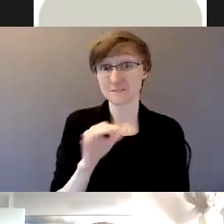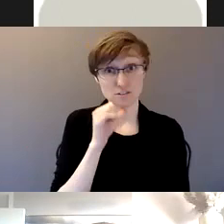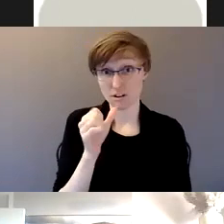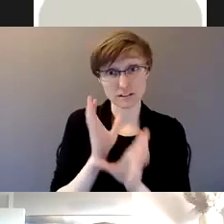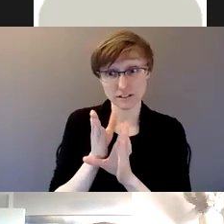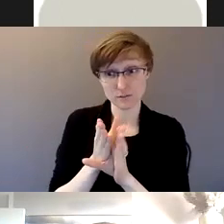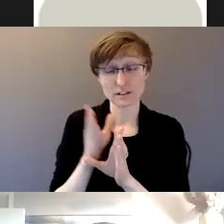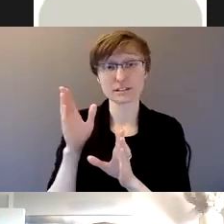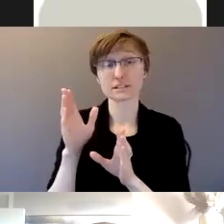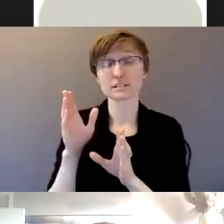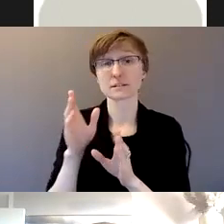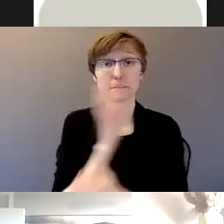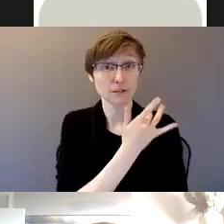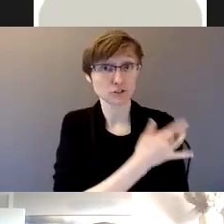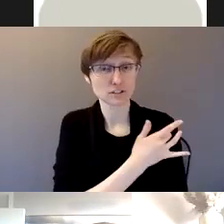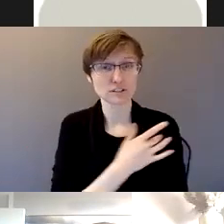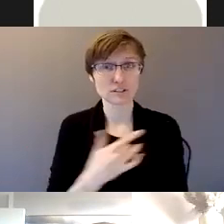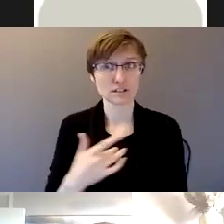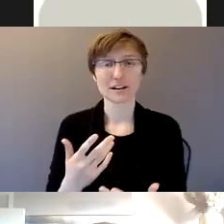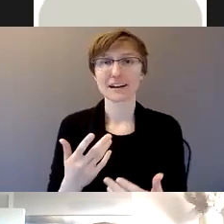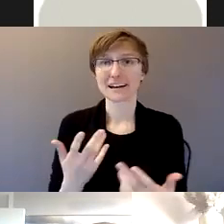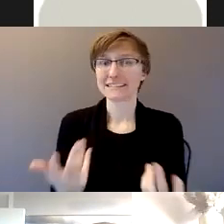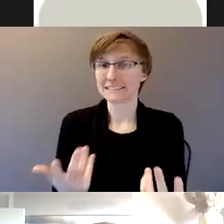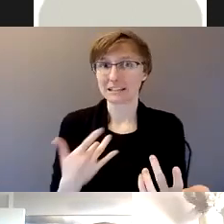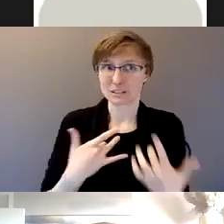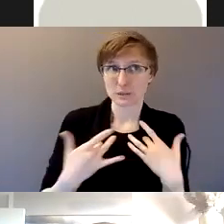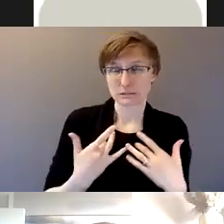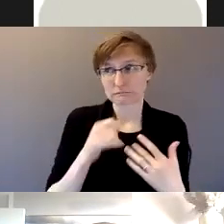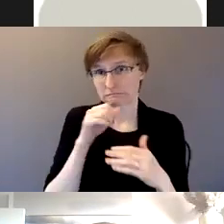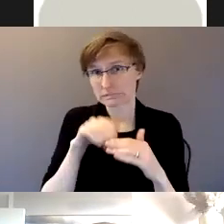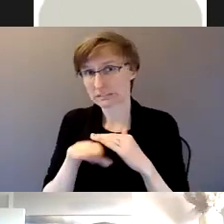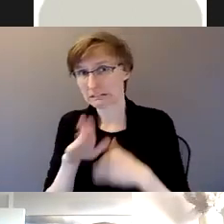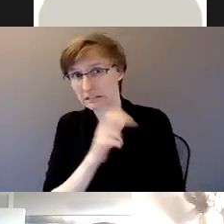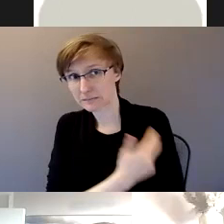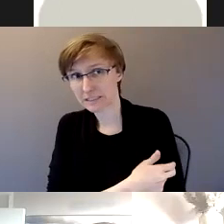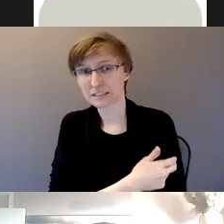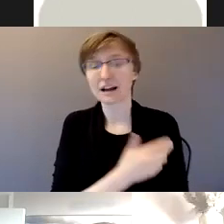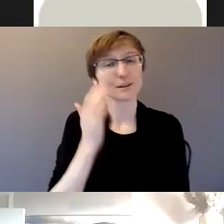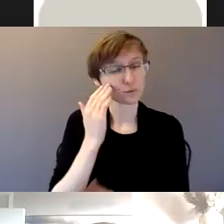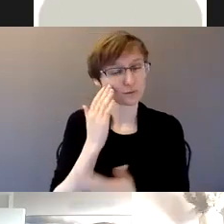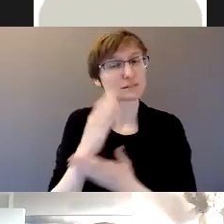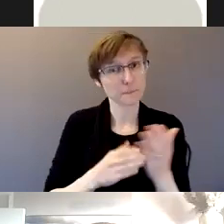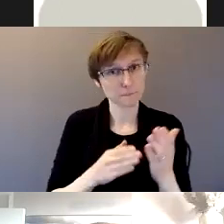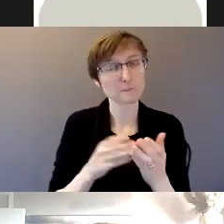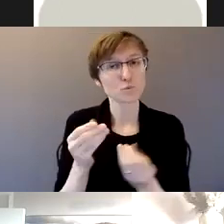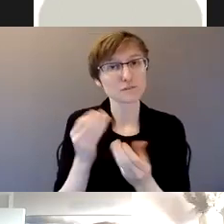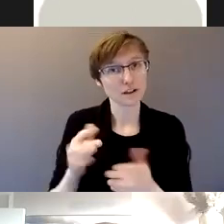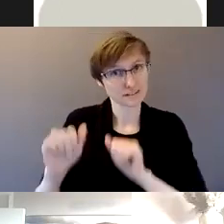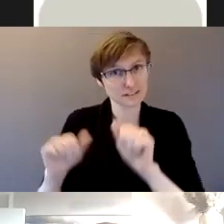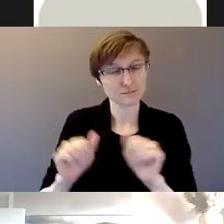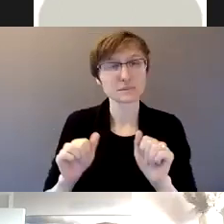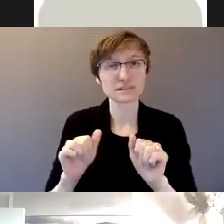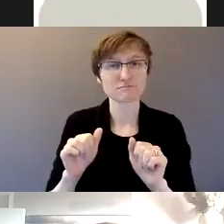done because they're in hospital and they're not allowing visitors, I know it has been done virtually during this COVID period. I think